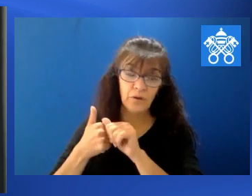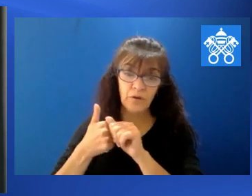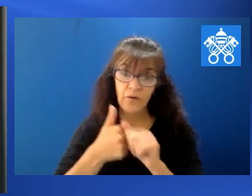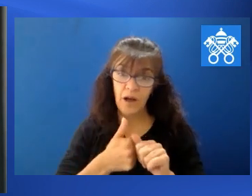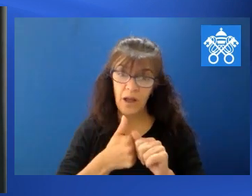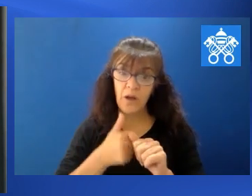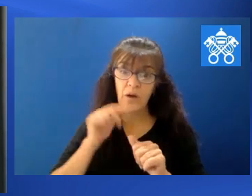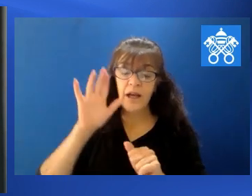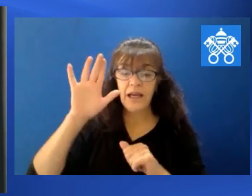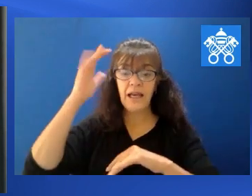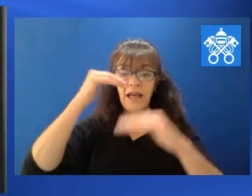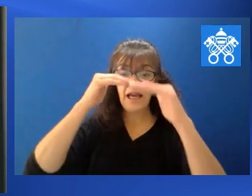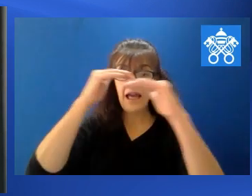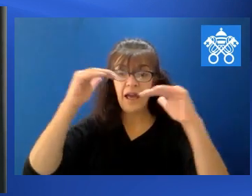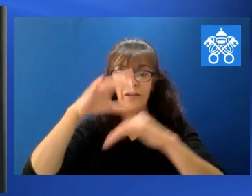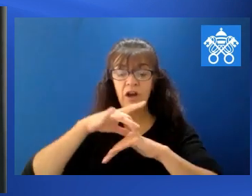et terram.